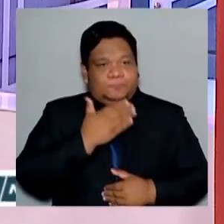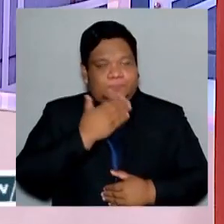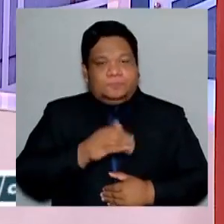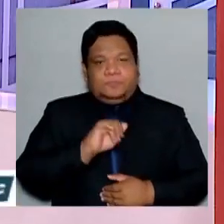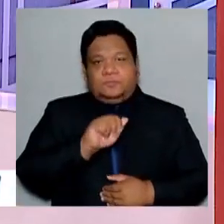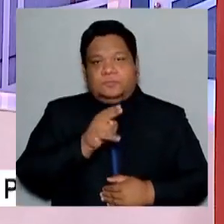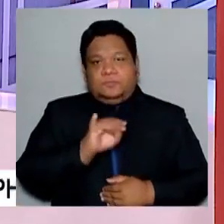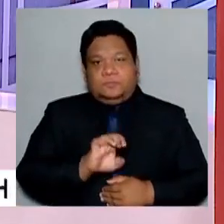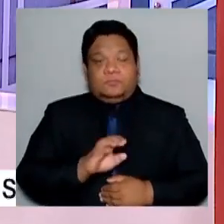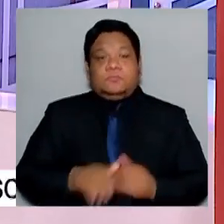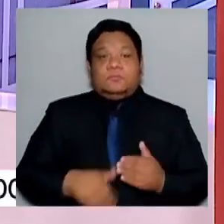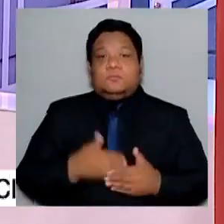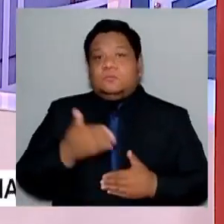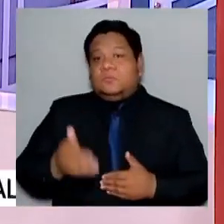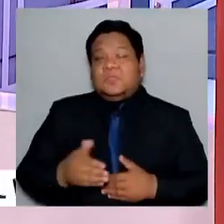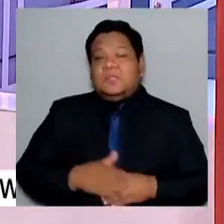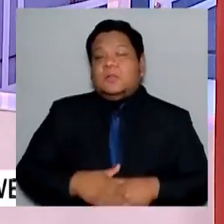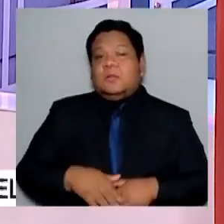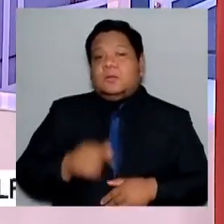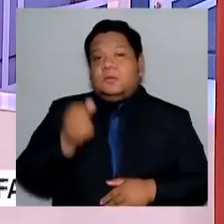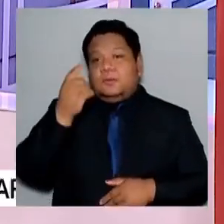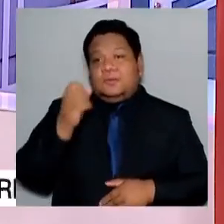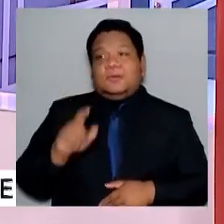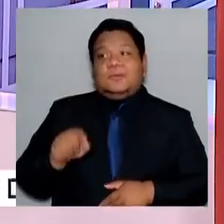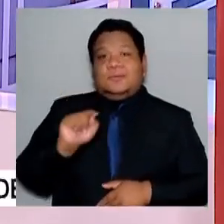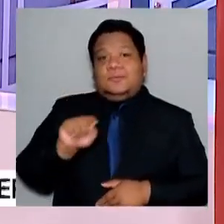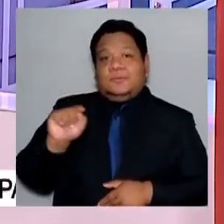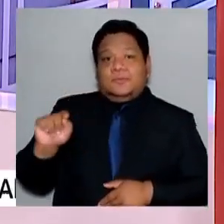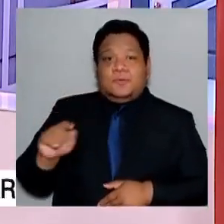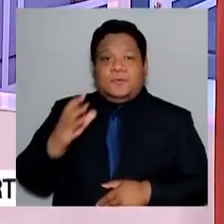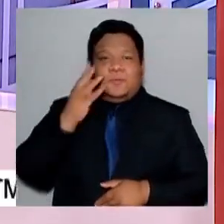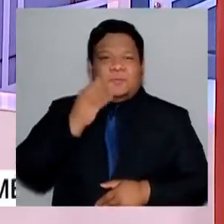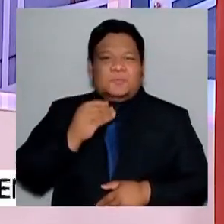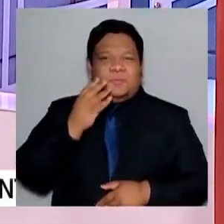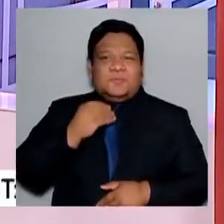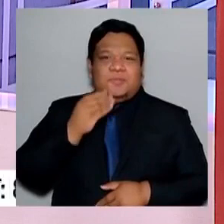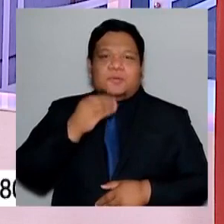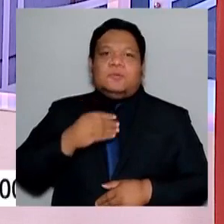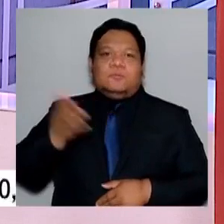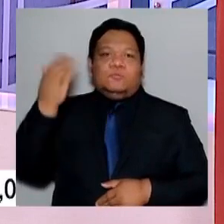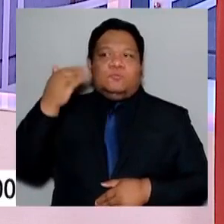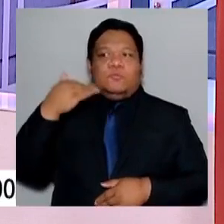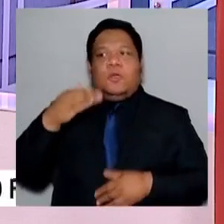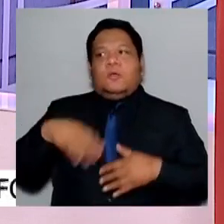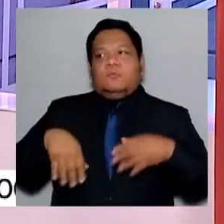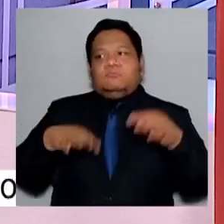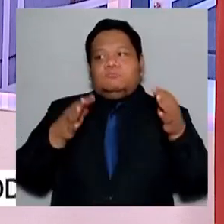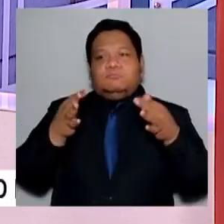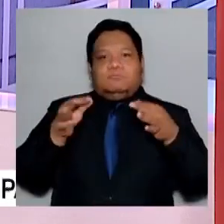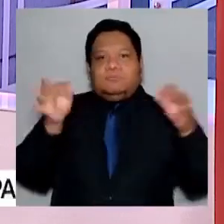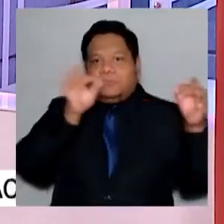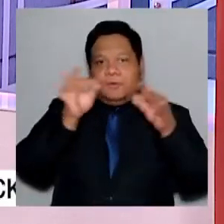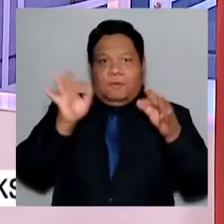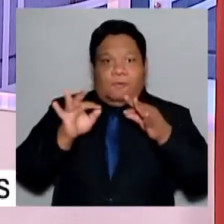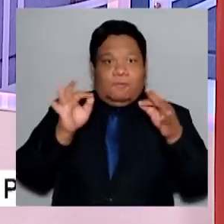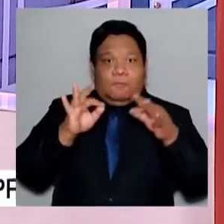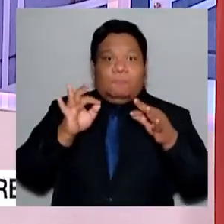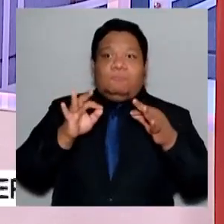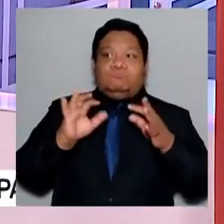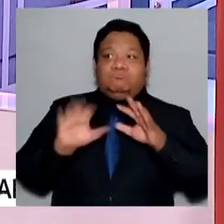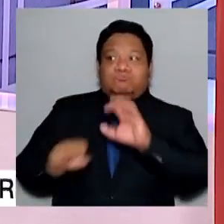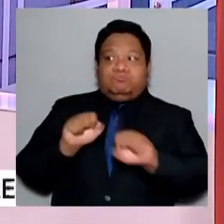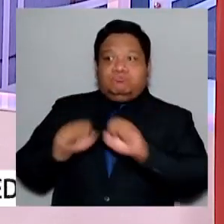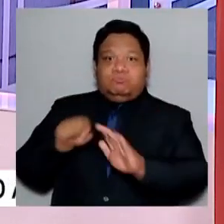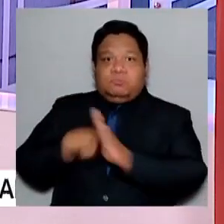Some of the families of the victims of the bloody war on drugs received the urns of their loved ones. Adrian